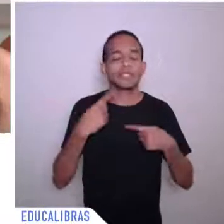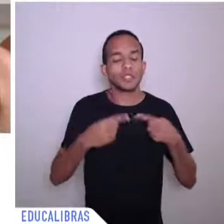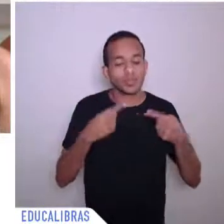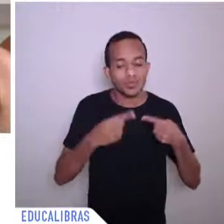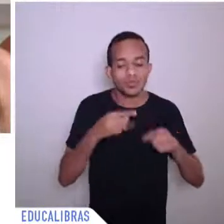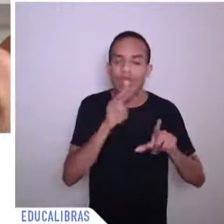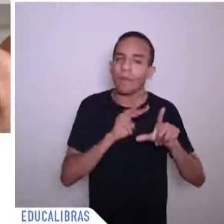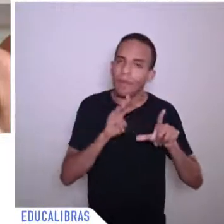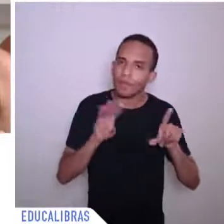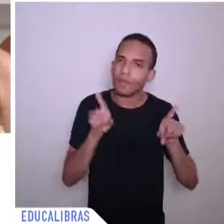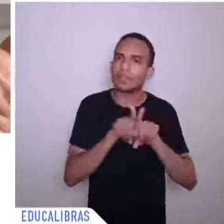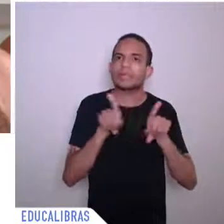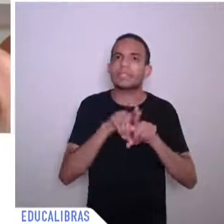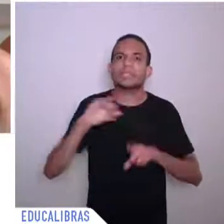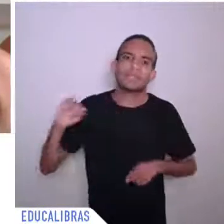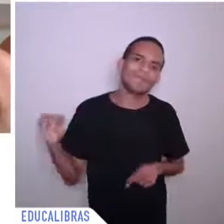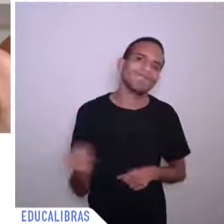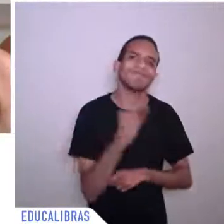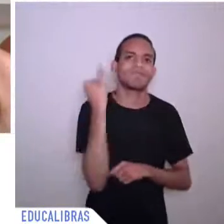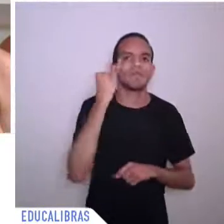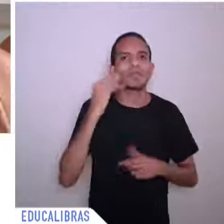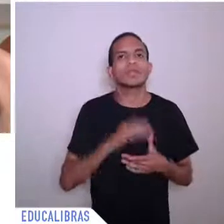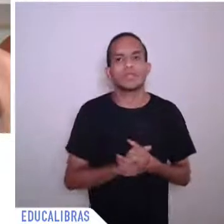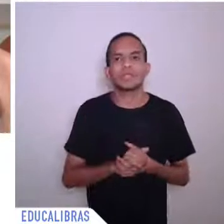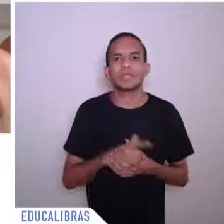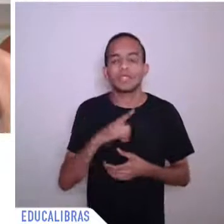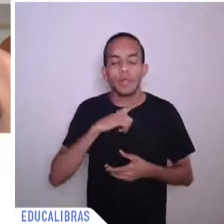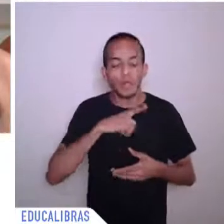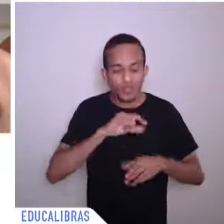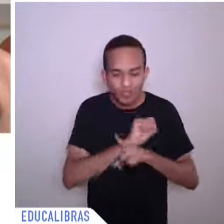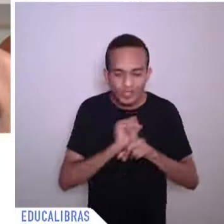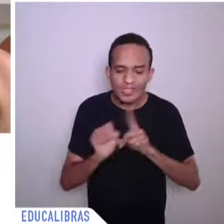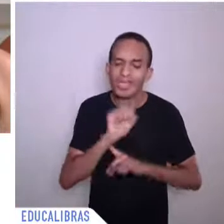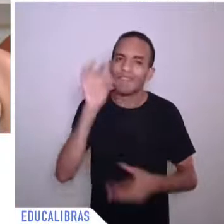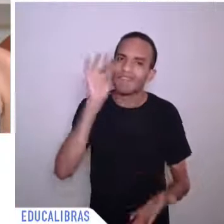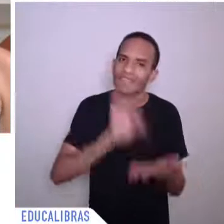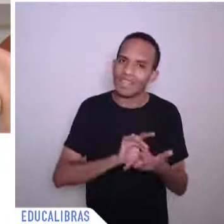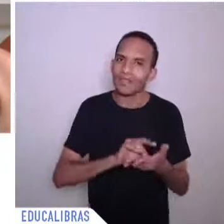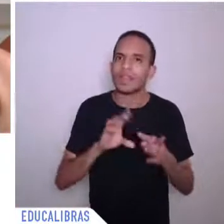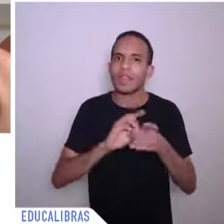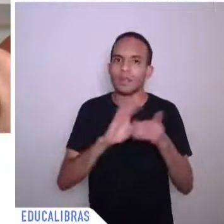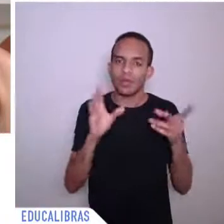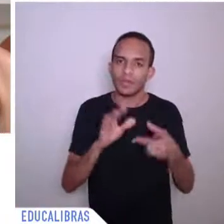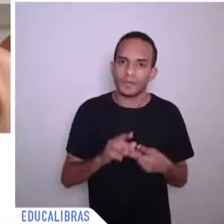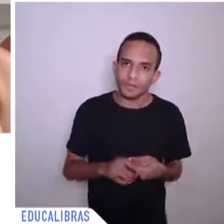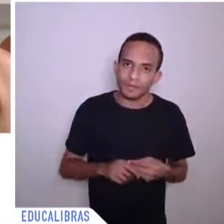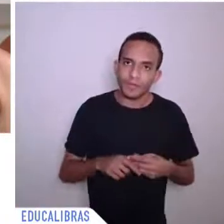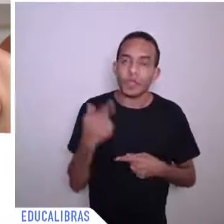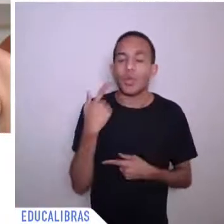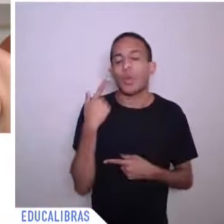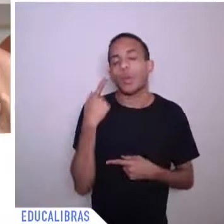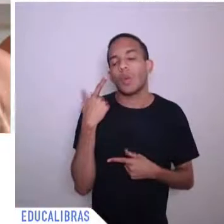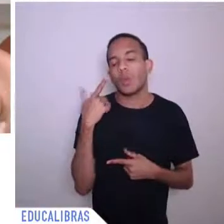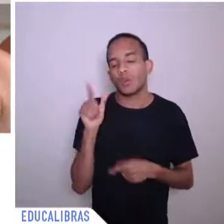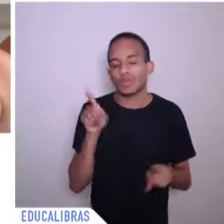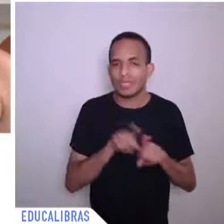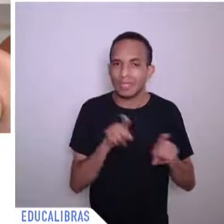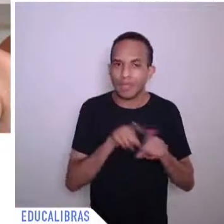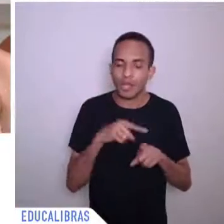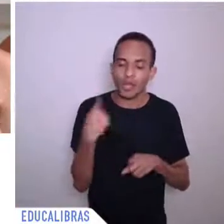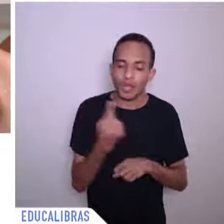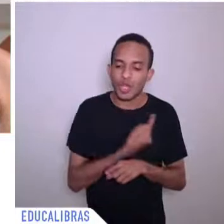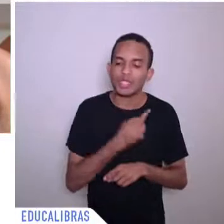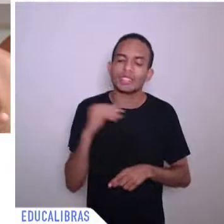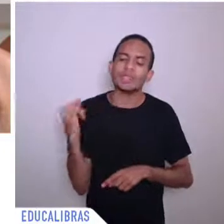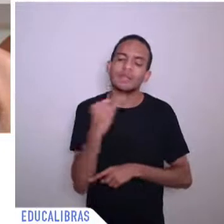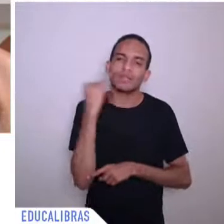the public debate works today. So discussing the platforms is essential so that we have a truly democratic society.